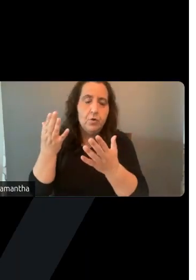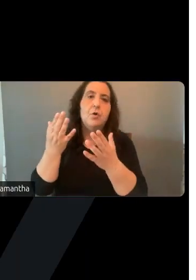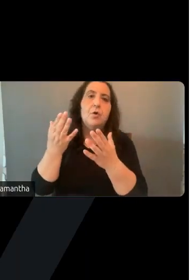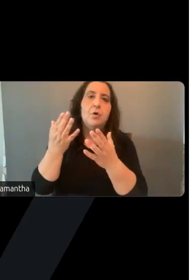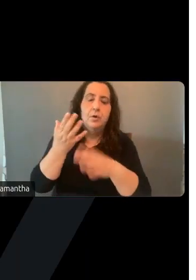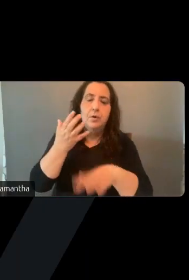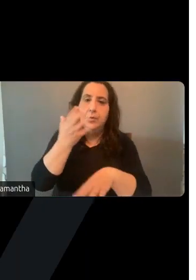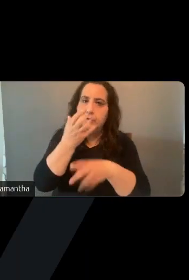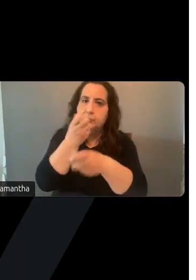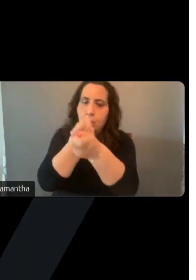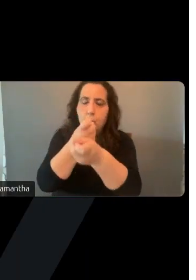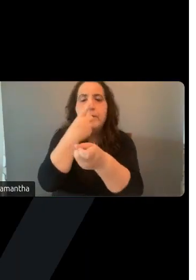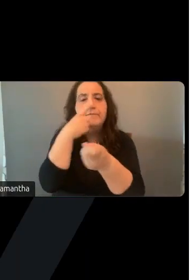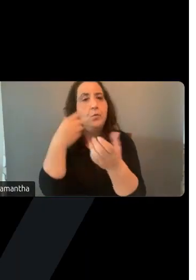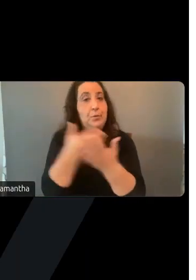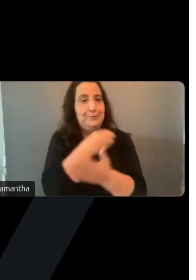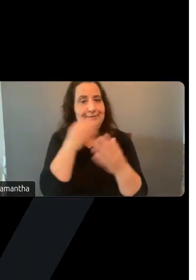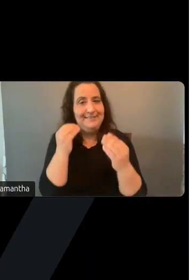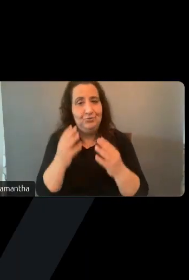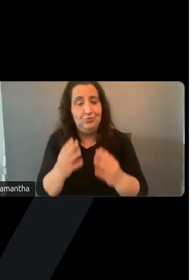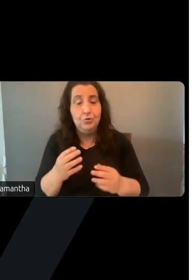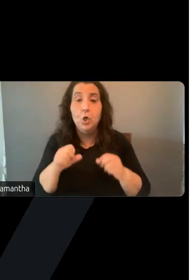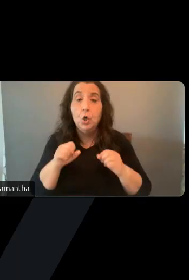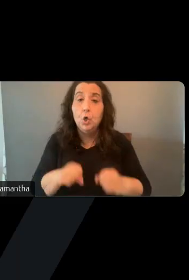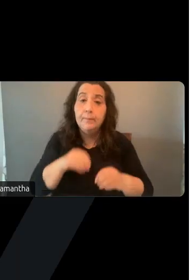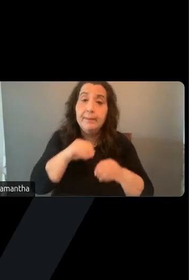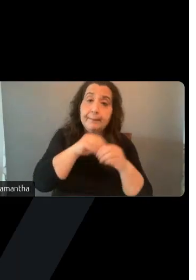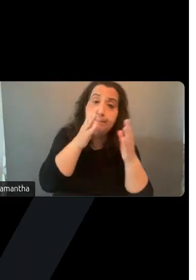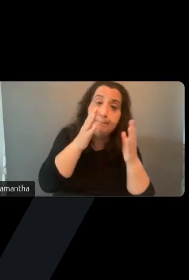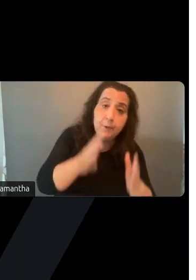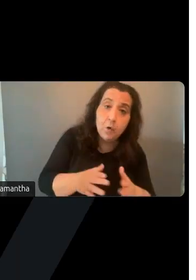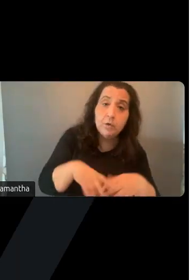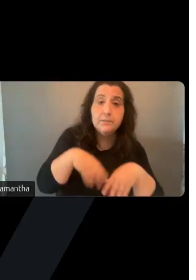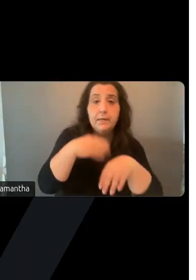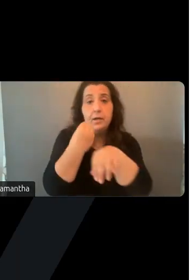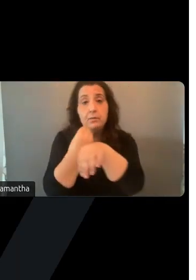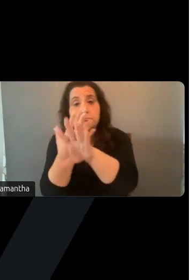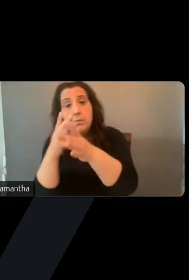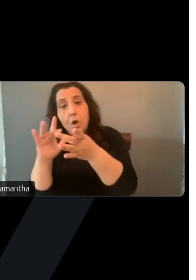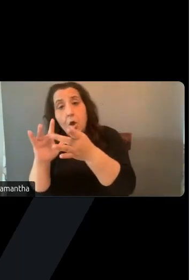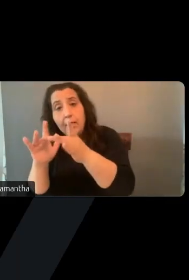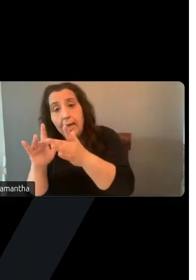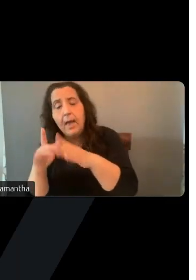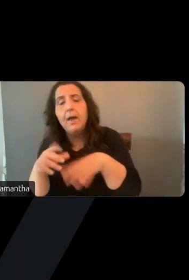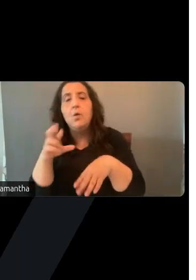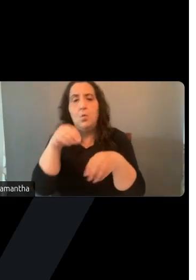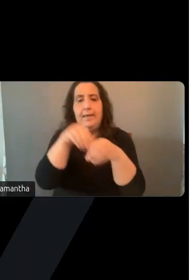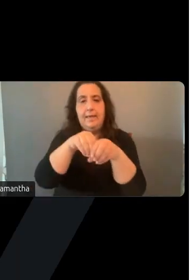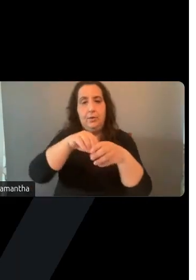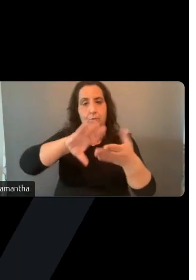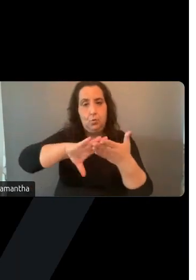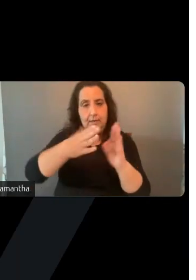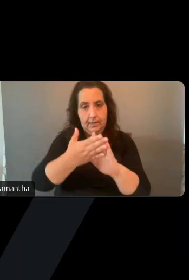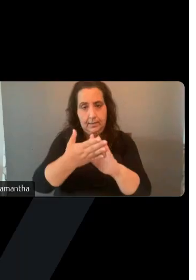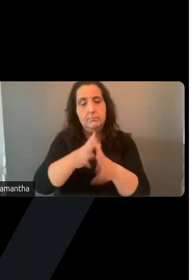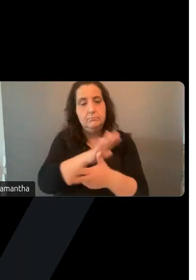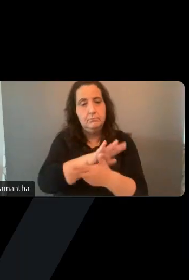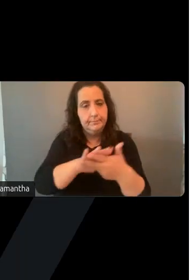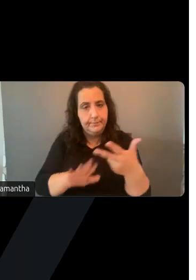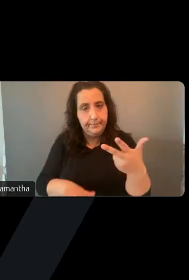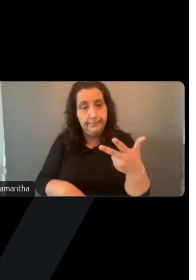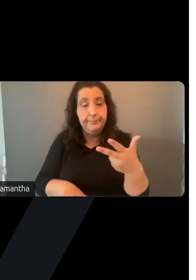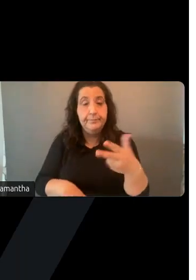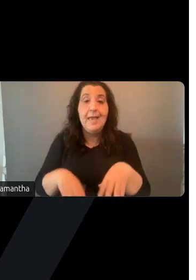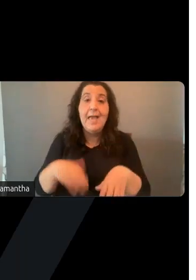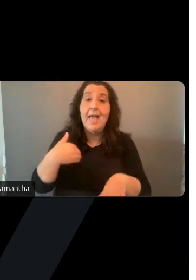teachers. Now, this could be in person, online, and in community settings. And this includes a New